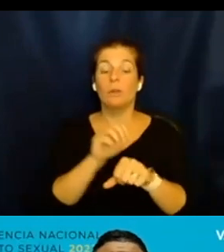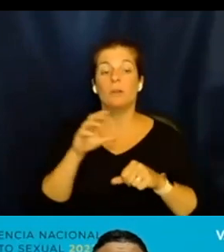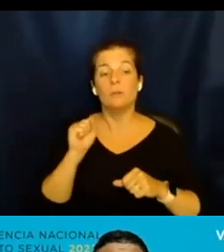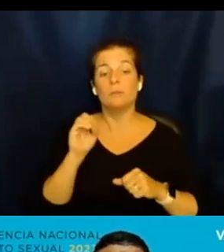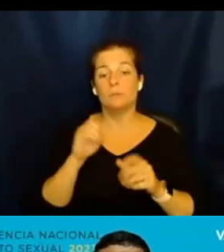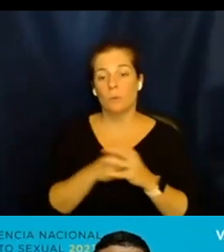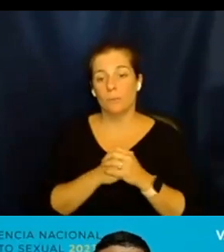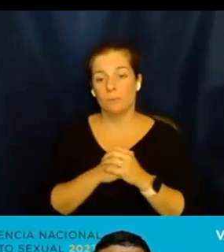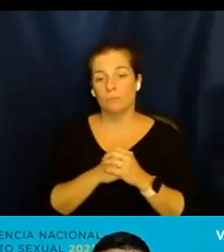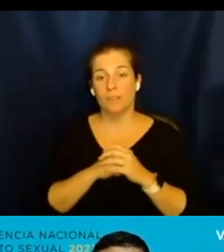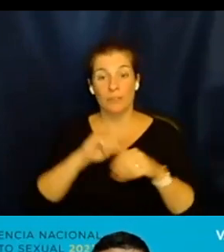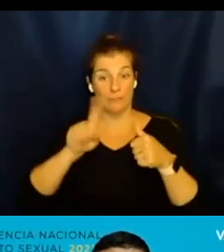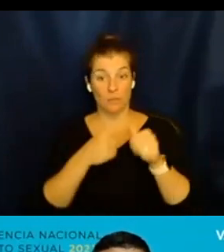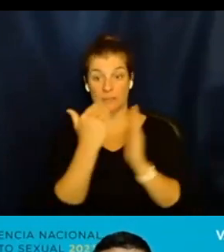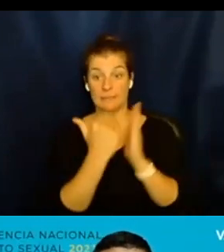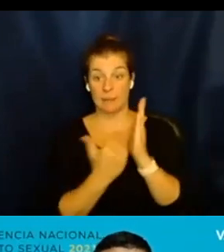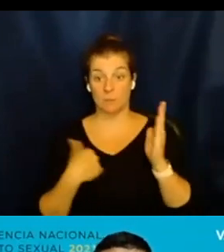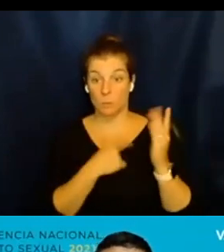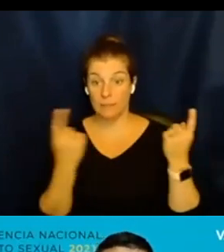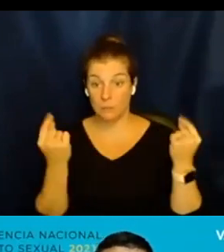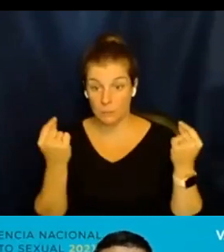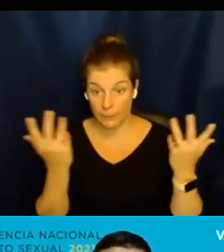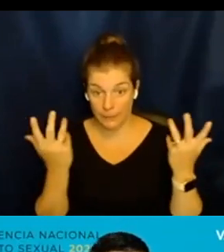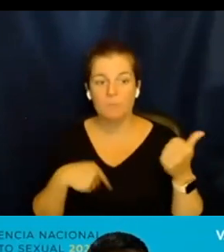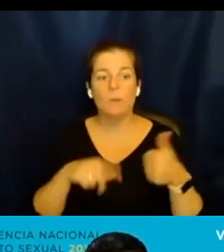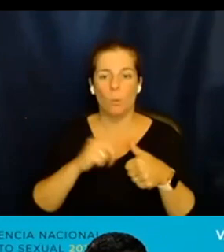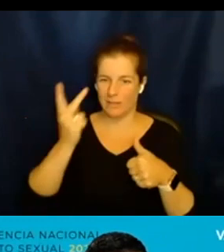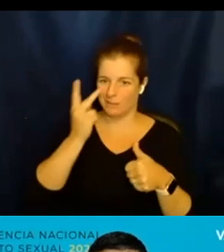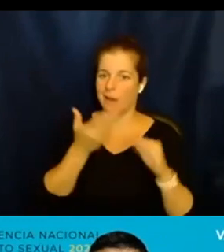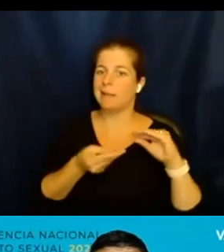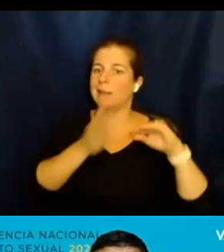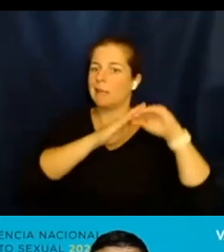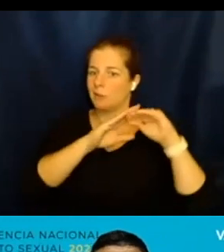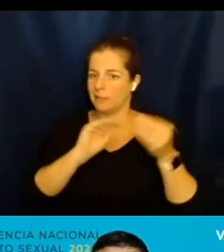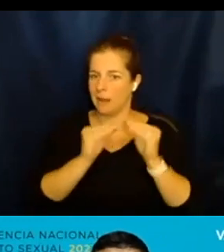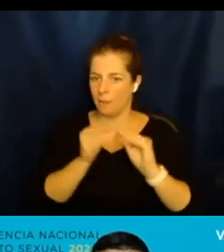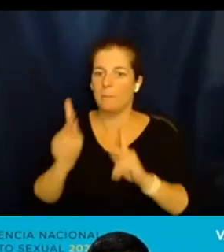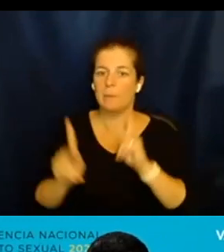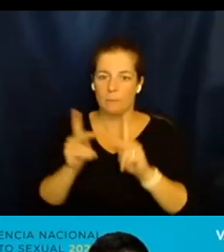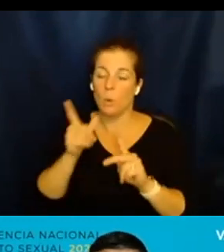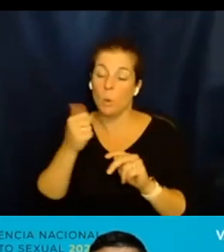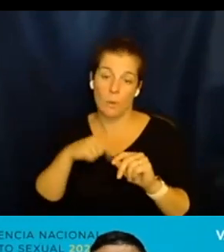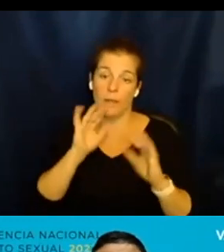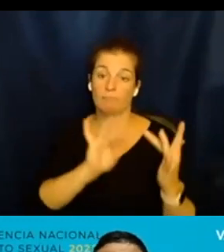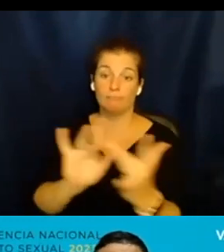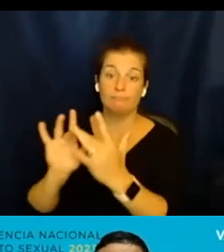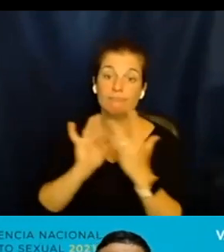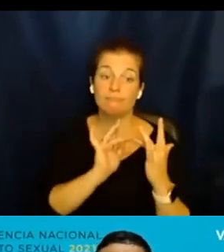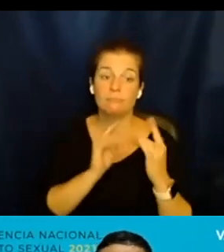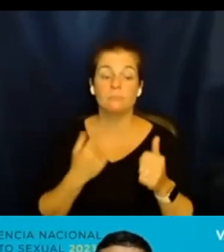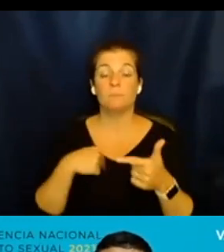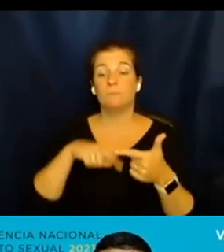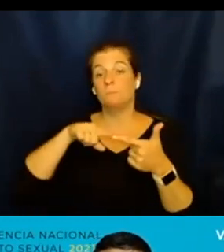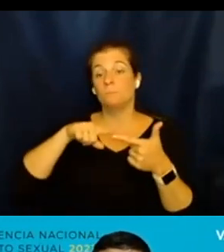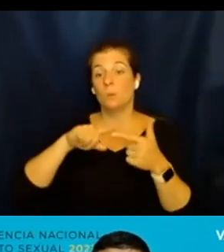first steps that we took, we saw an increase in the number of people that we were able to reach. We began to work in